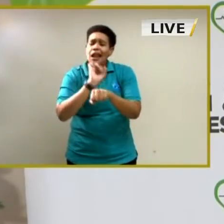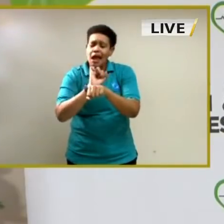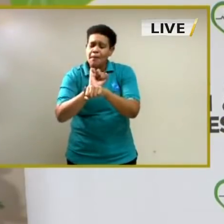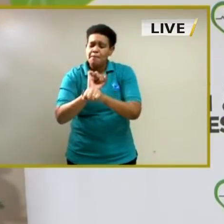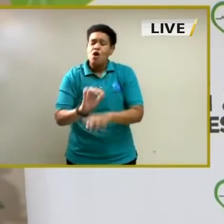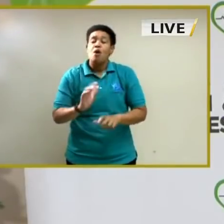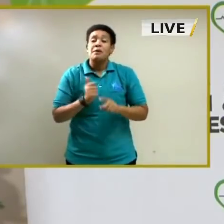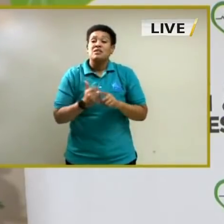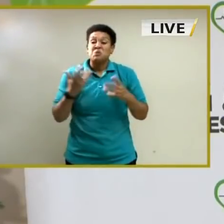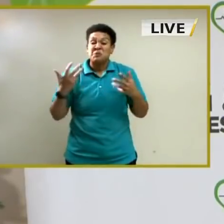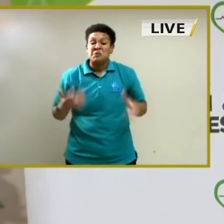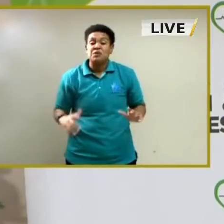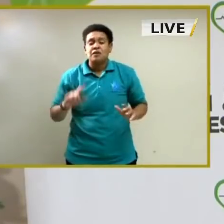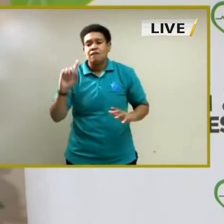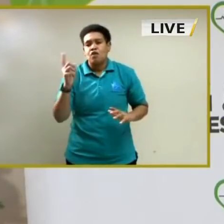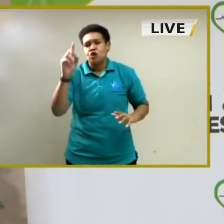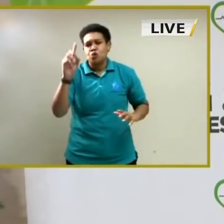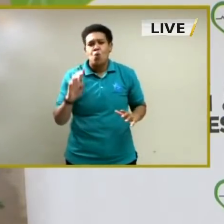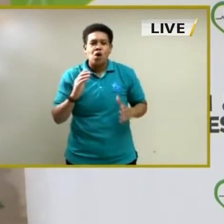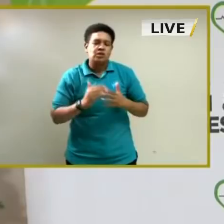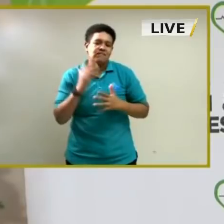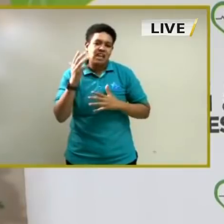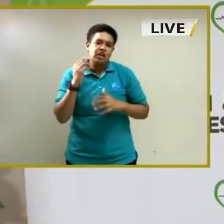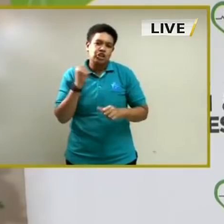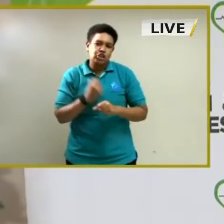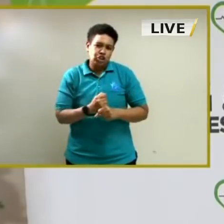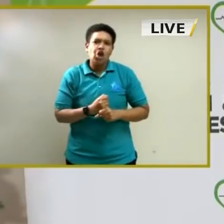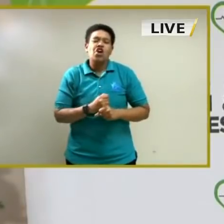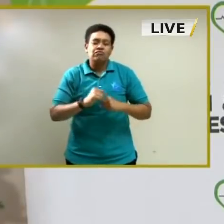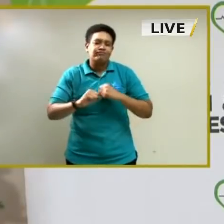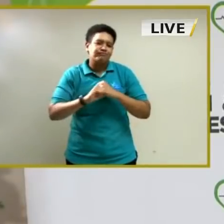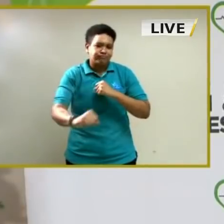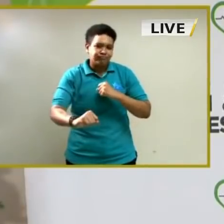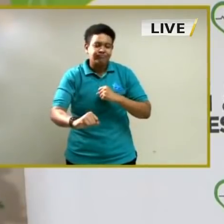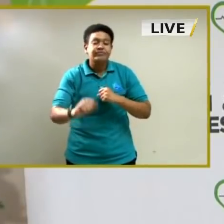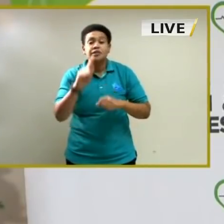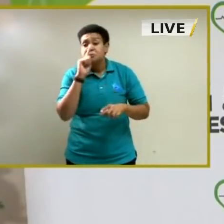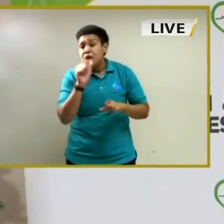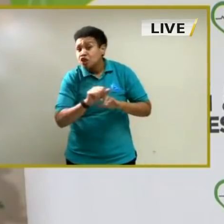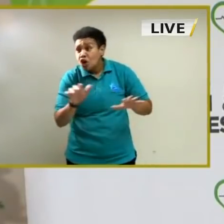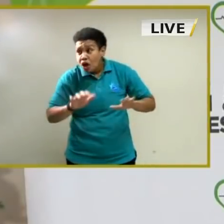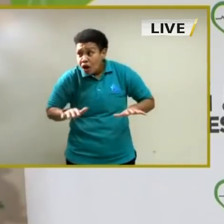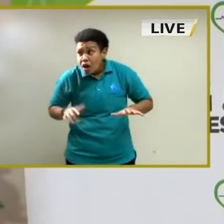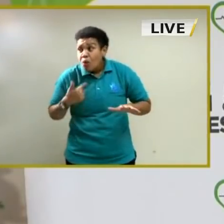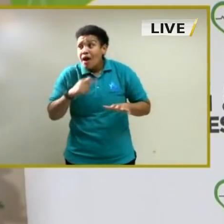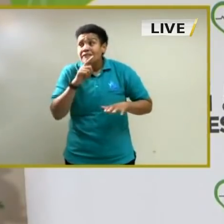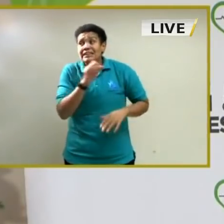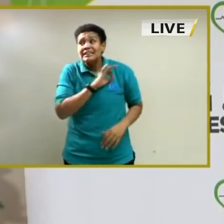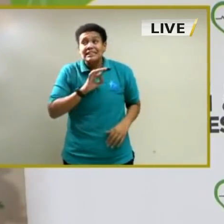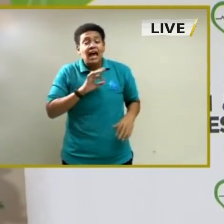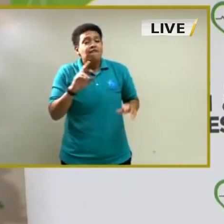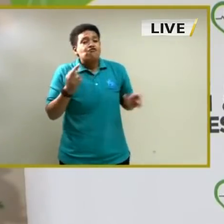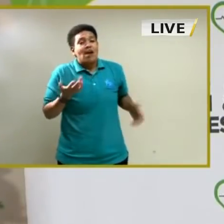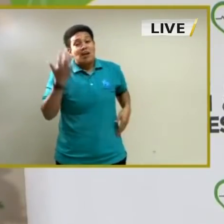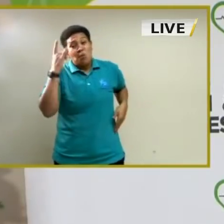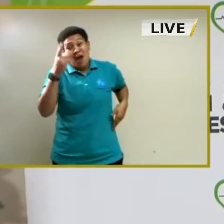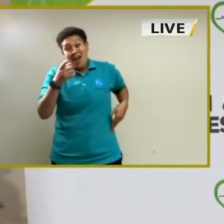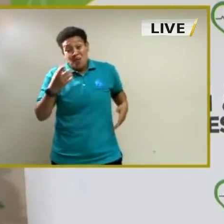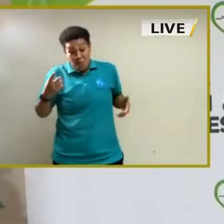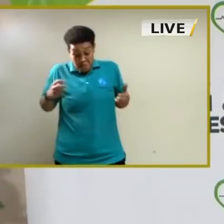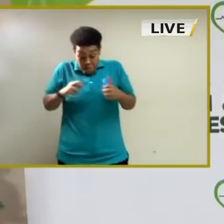the end of the first quarter of next year. And that is, of course, to ensure that we have the personnel, because one of the